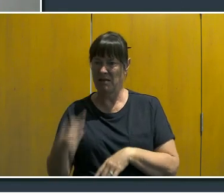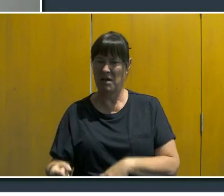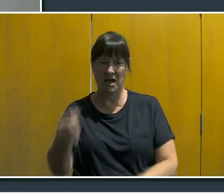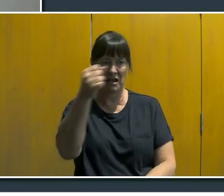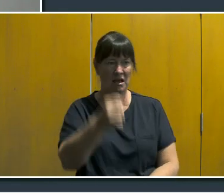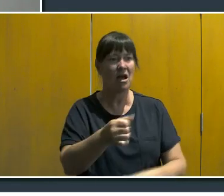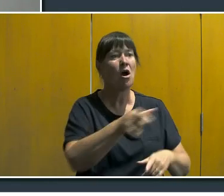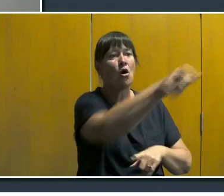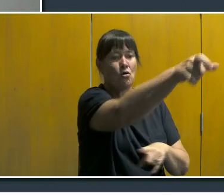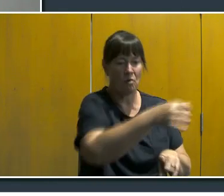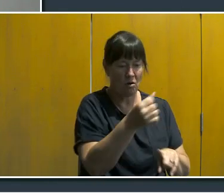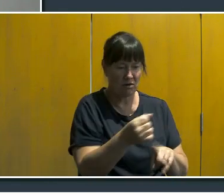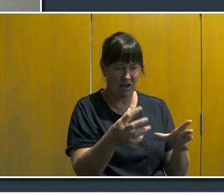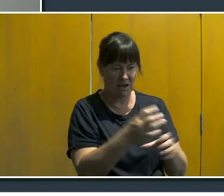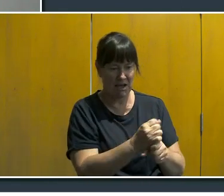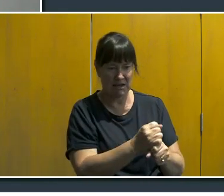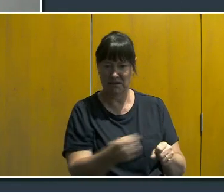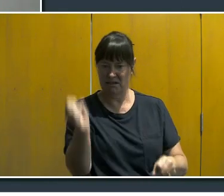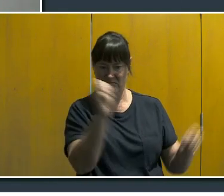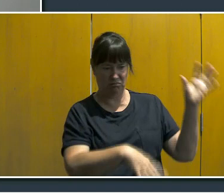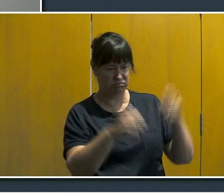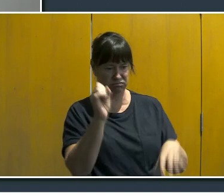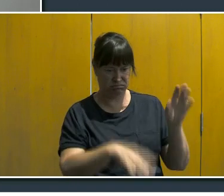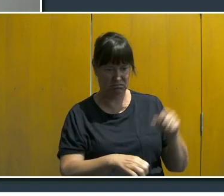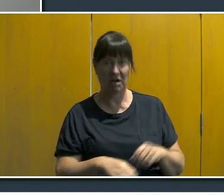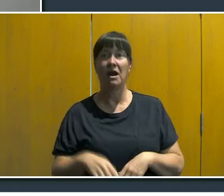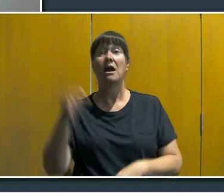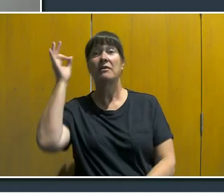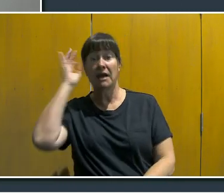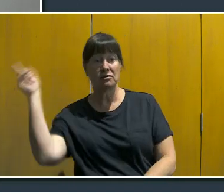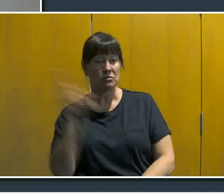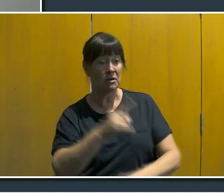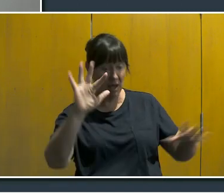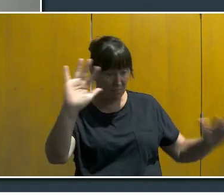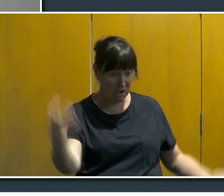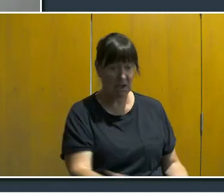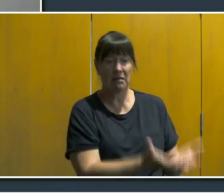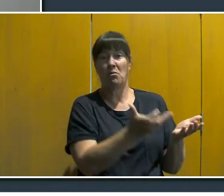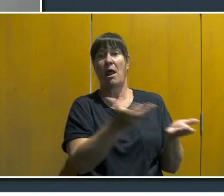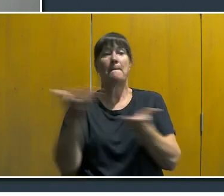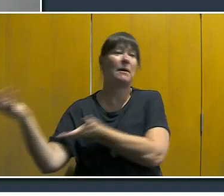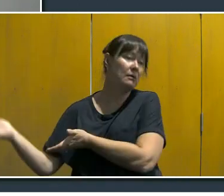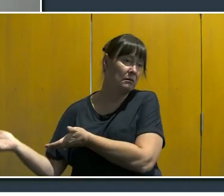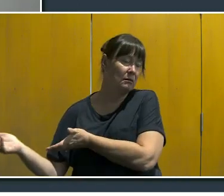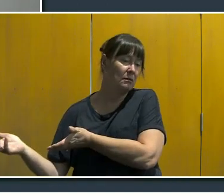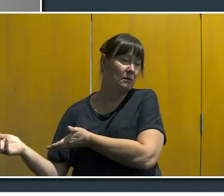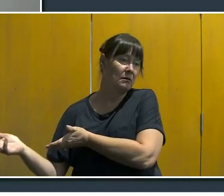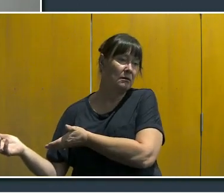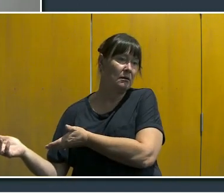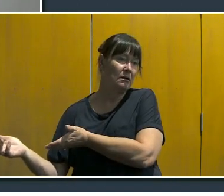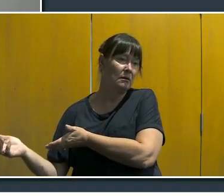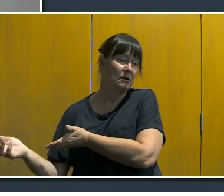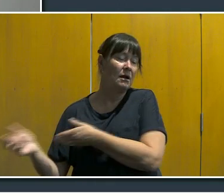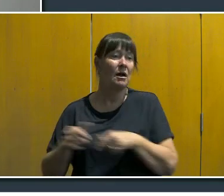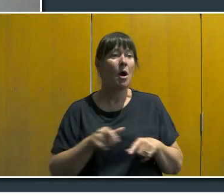And the Napier Council come out and they picked up all those bags at the end of Rotowhenua Road. It was people from the other side of the road who were leaving those